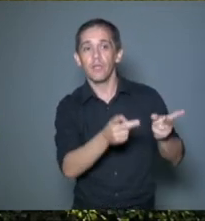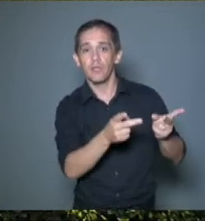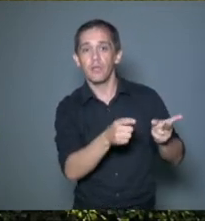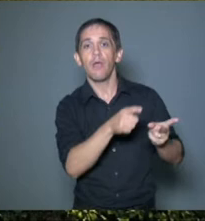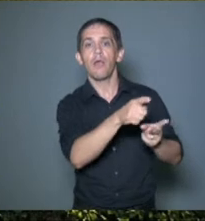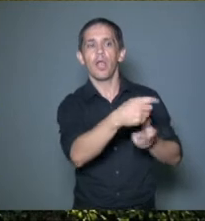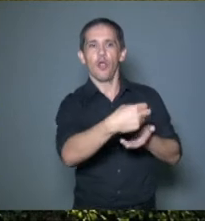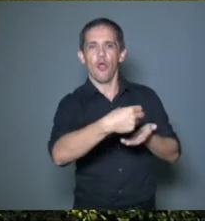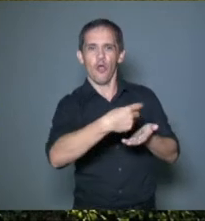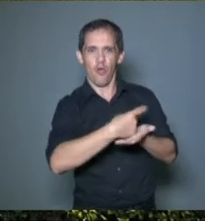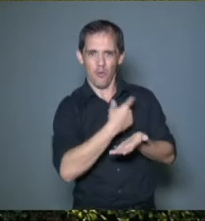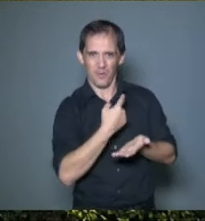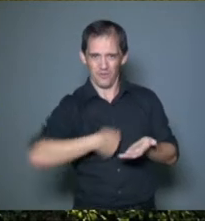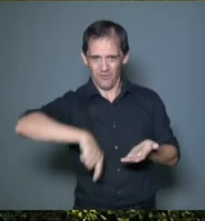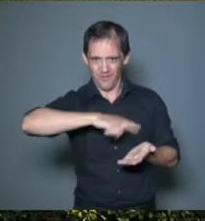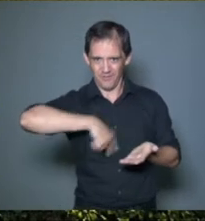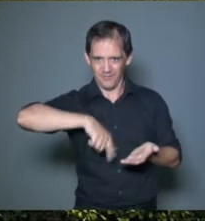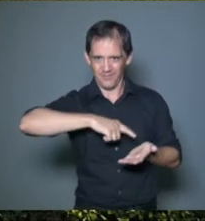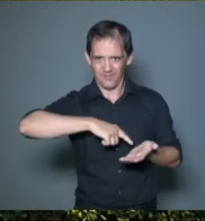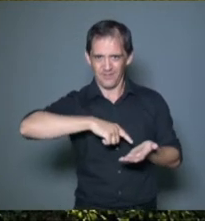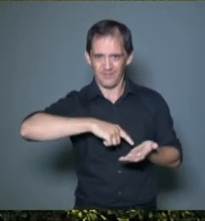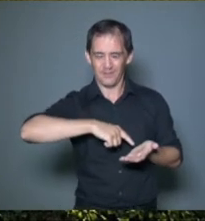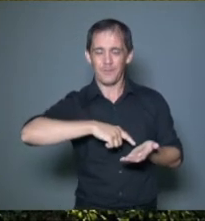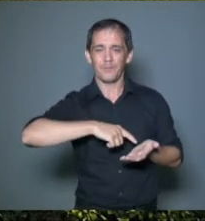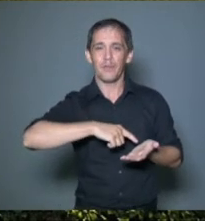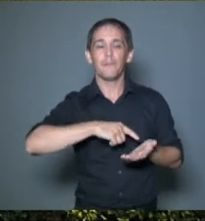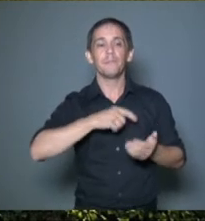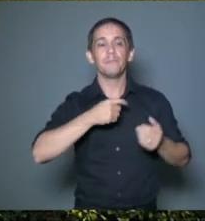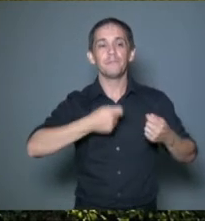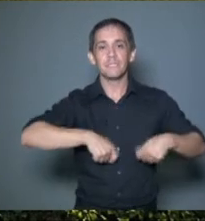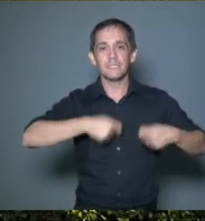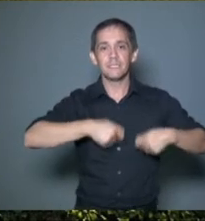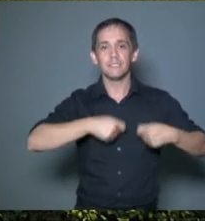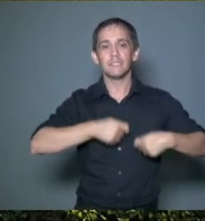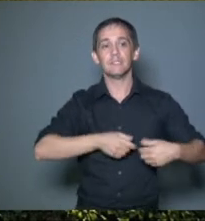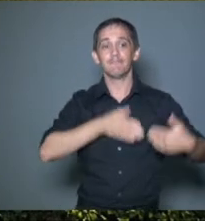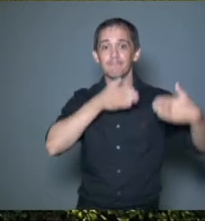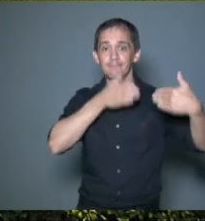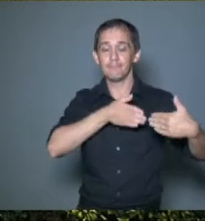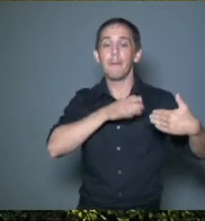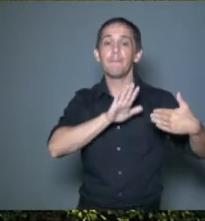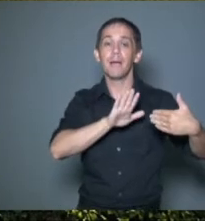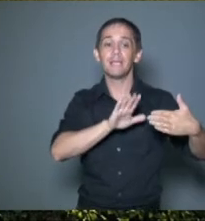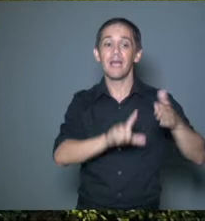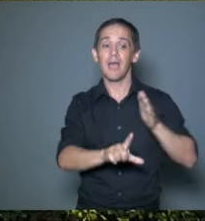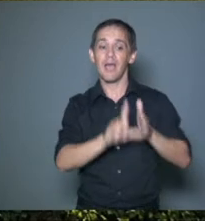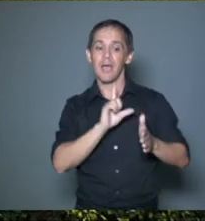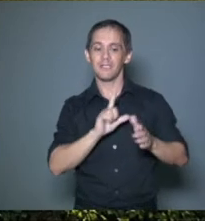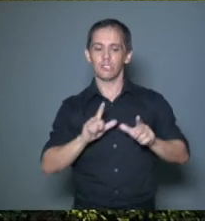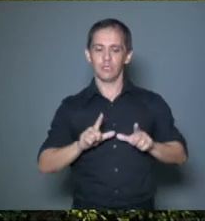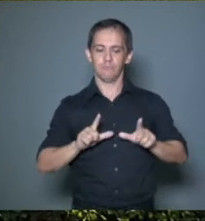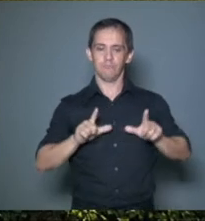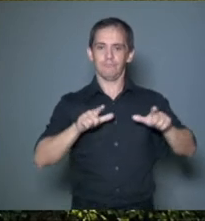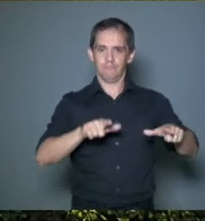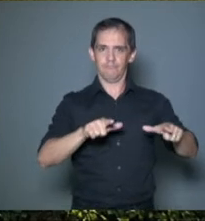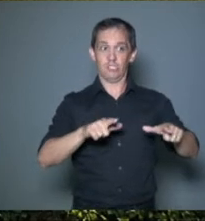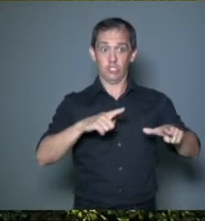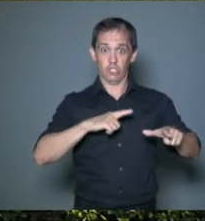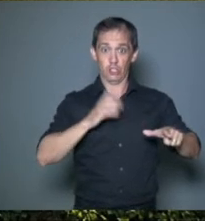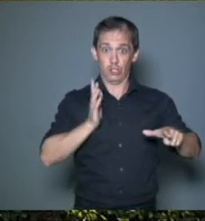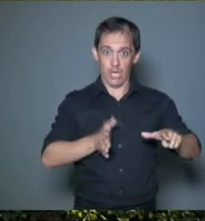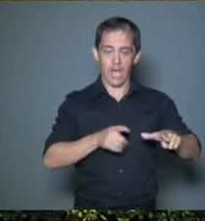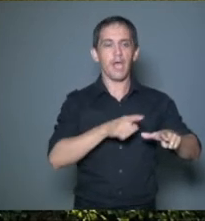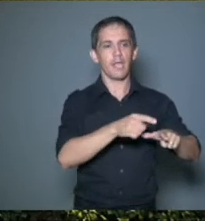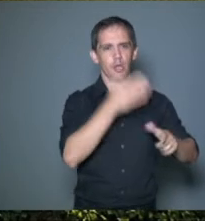And we wanted to open our markets. We have companies that buy directly from us